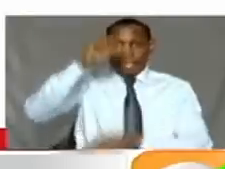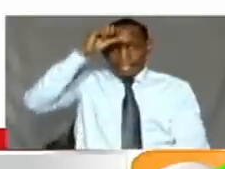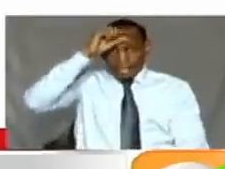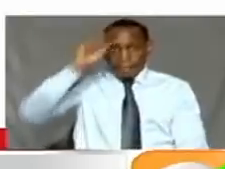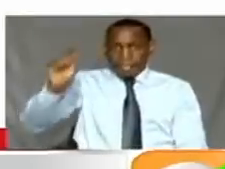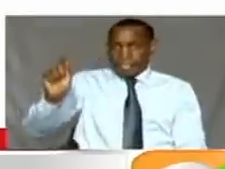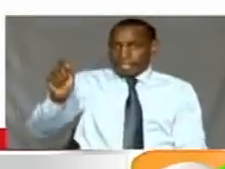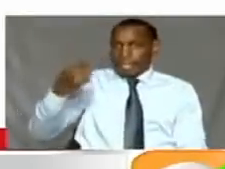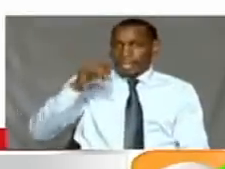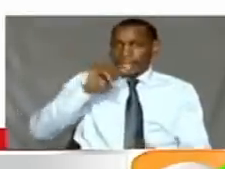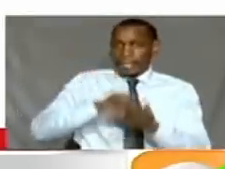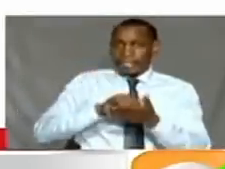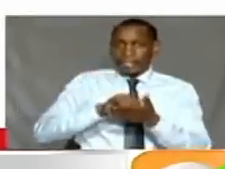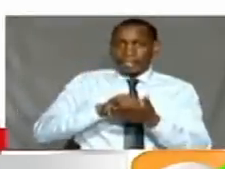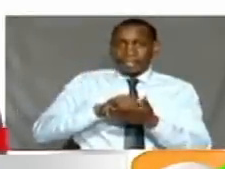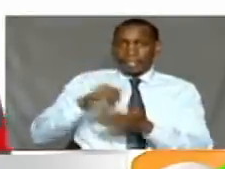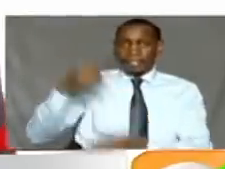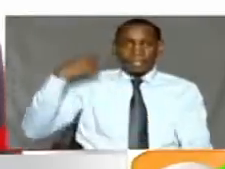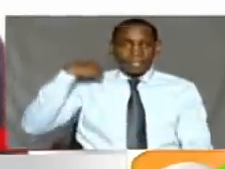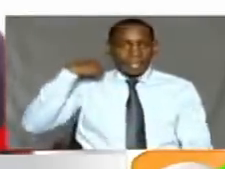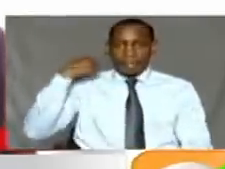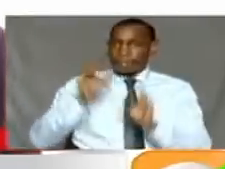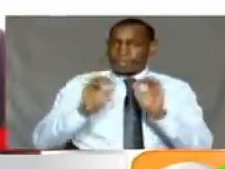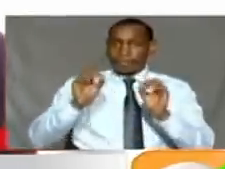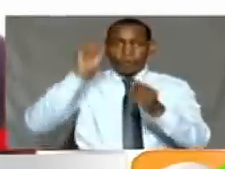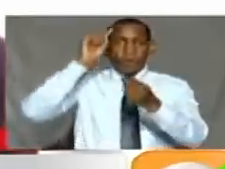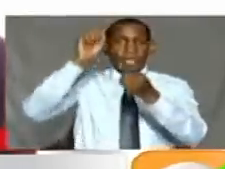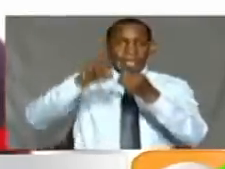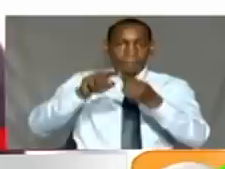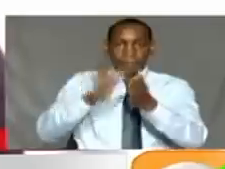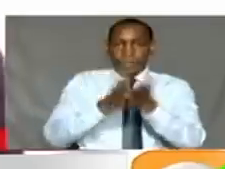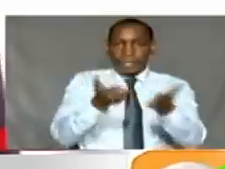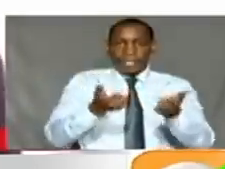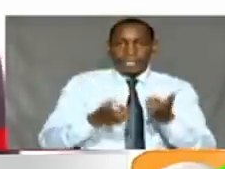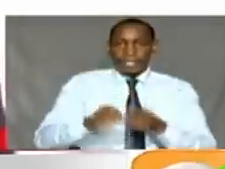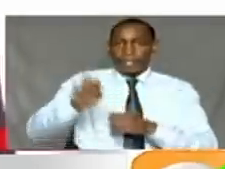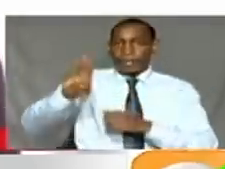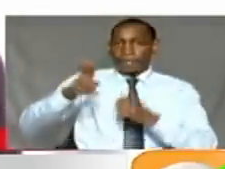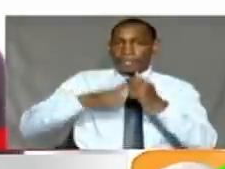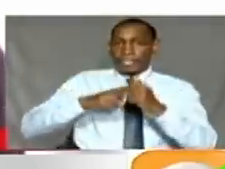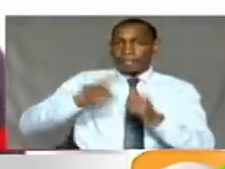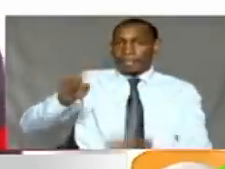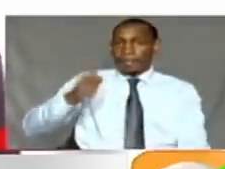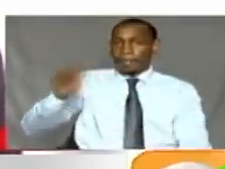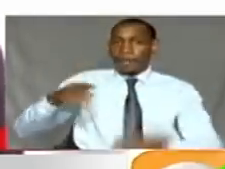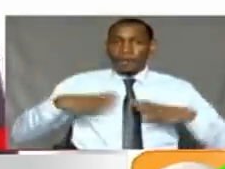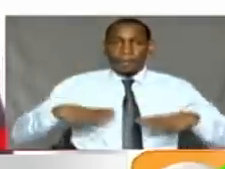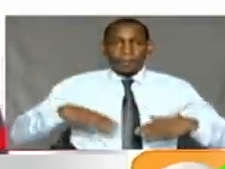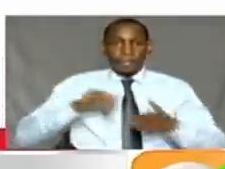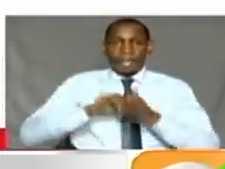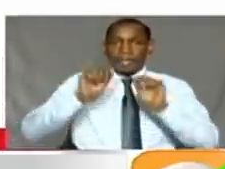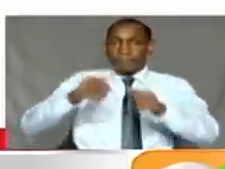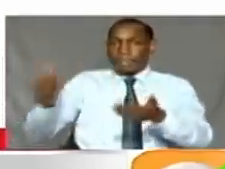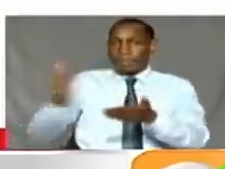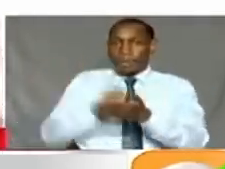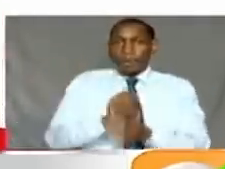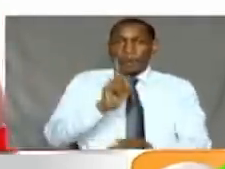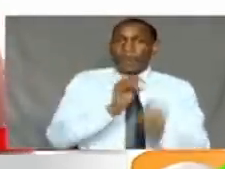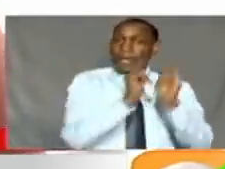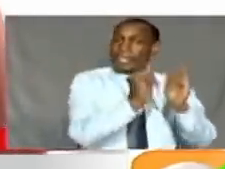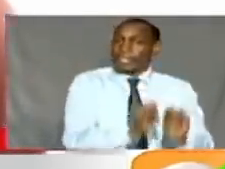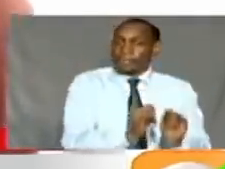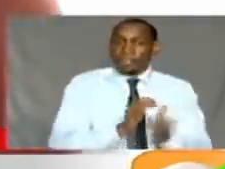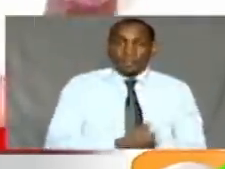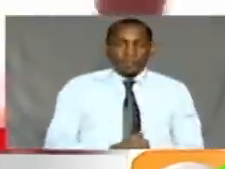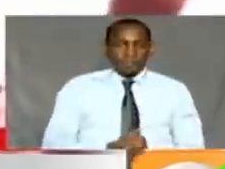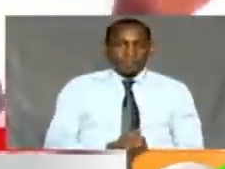of Kenya should not sacrifice the aspiration and the needs of 47 million Kenyans to accommodate one individual. Hii